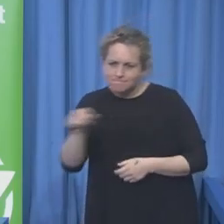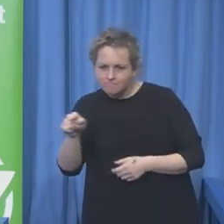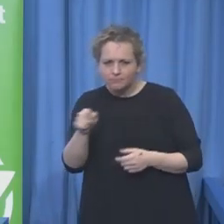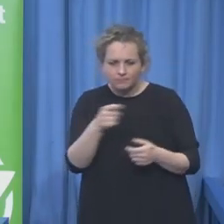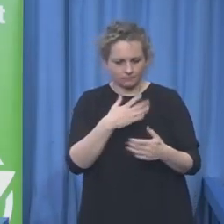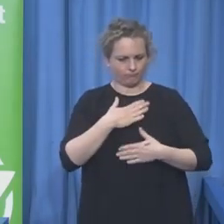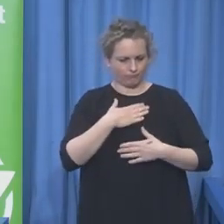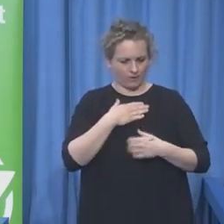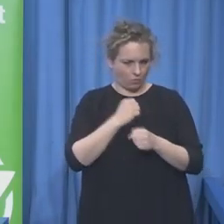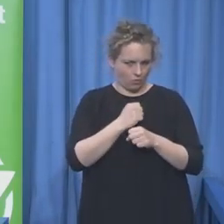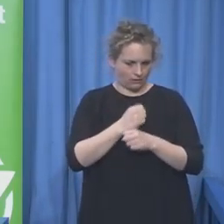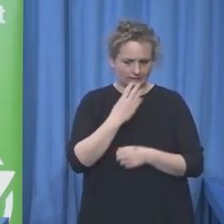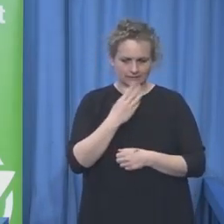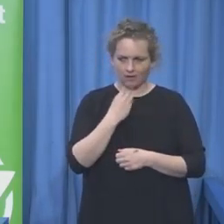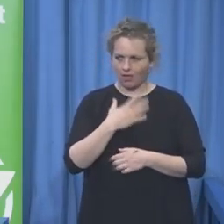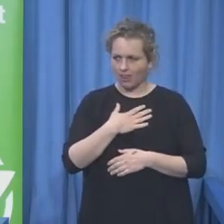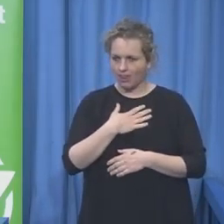Thank you.